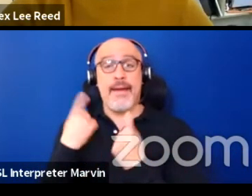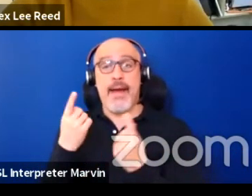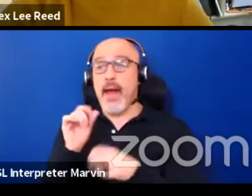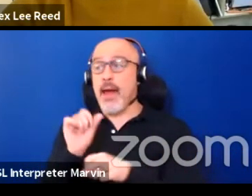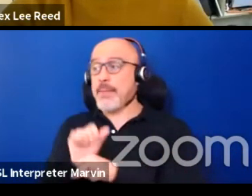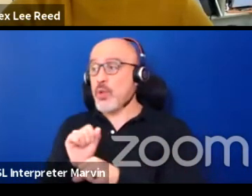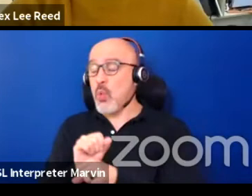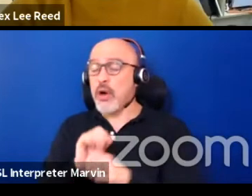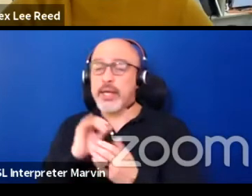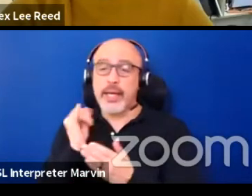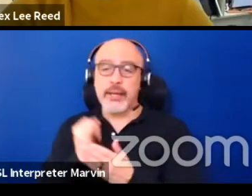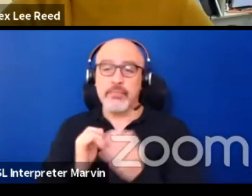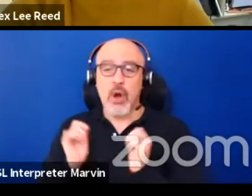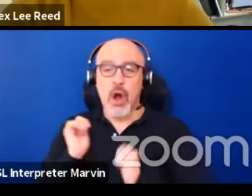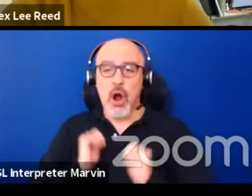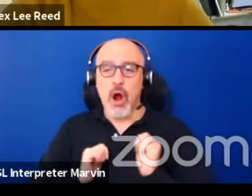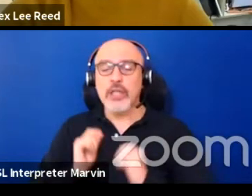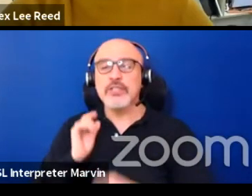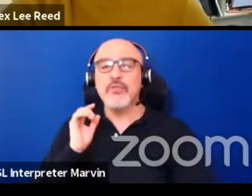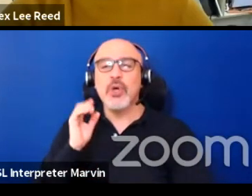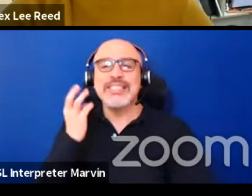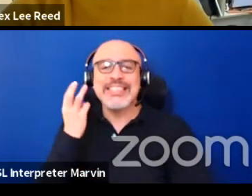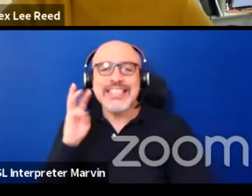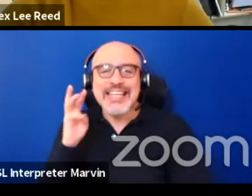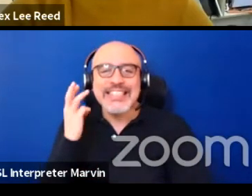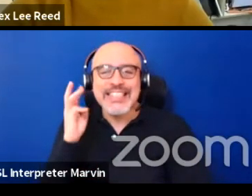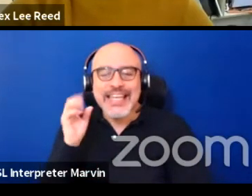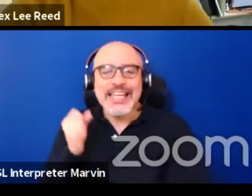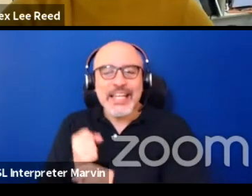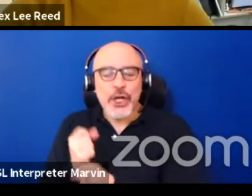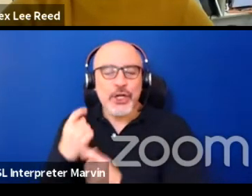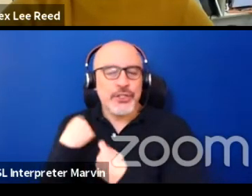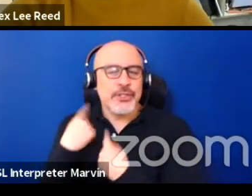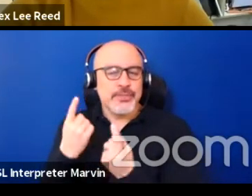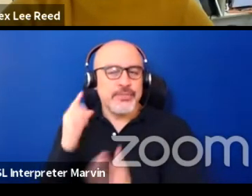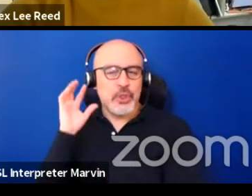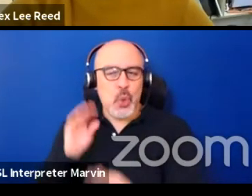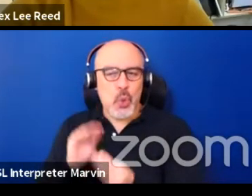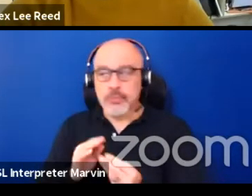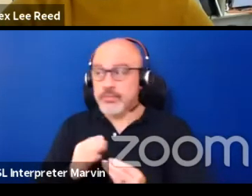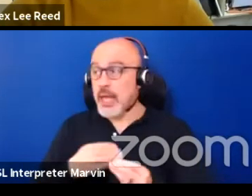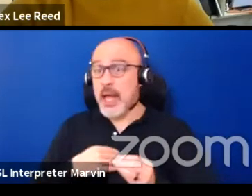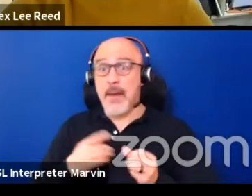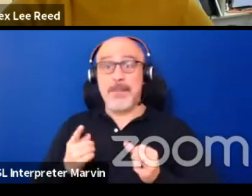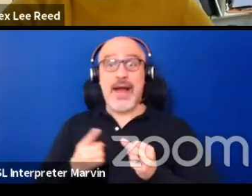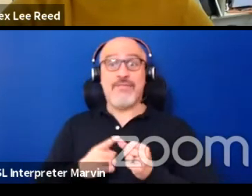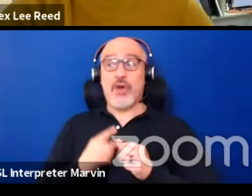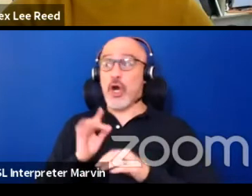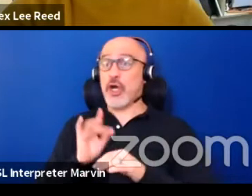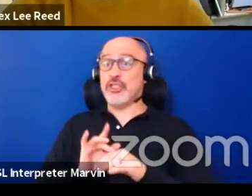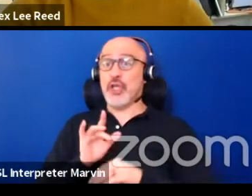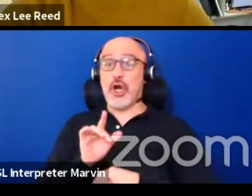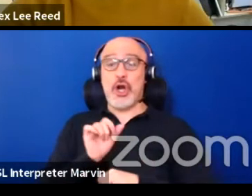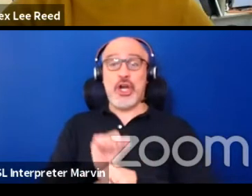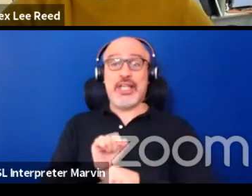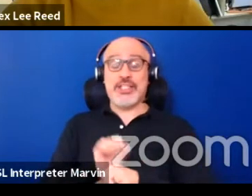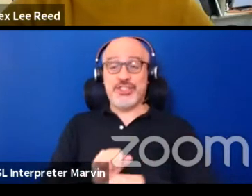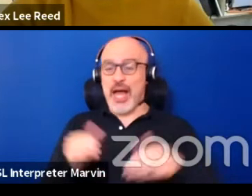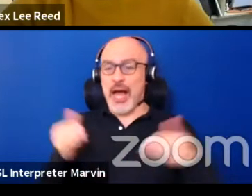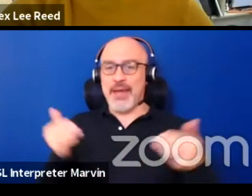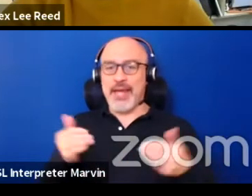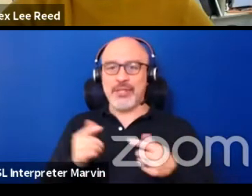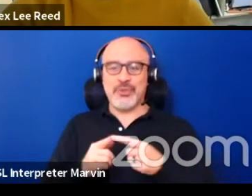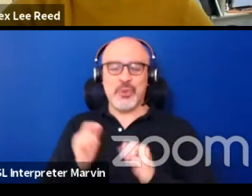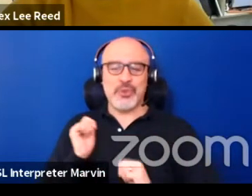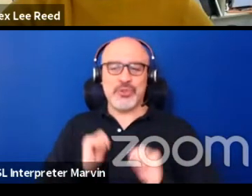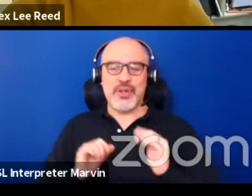the arts in Seattle for over 16 years. And one of my first early on gigs and getting introduced to the theater